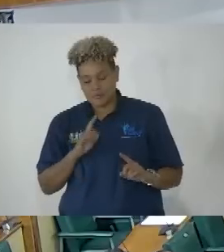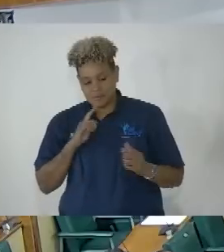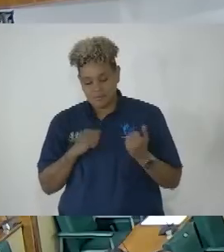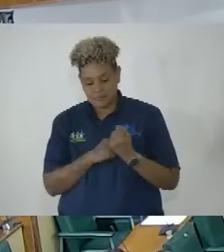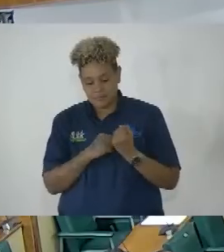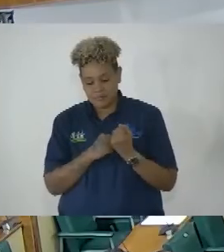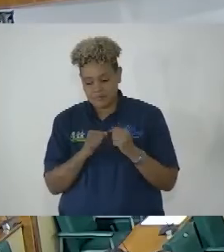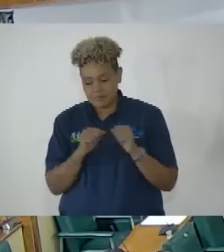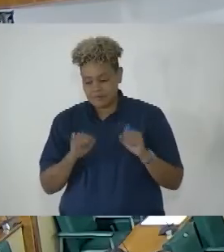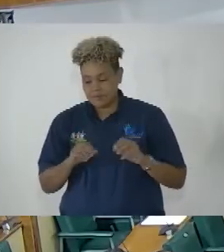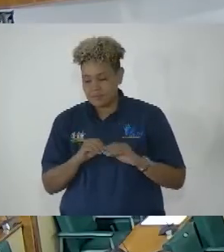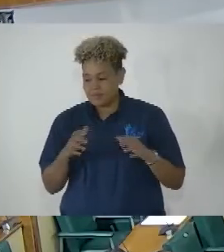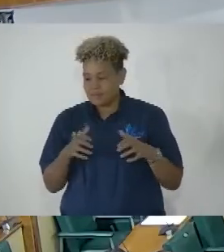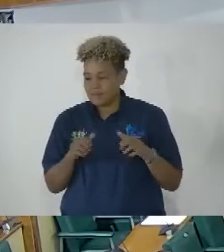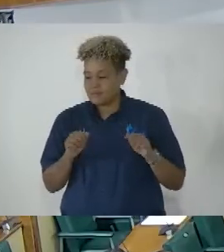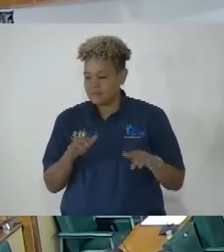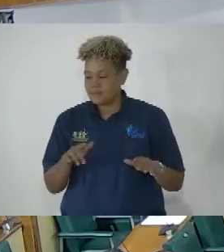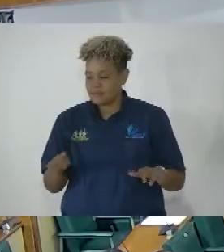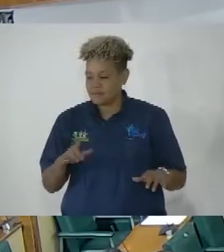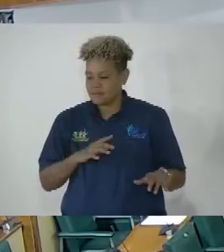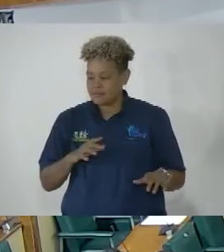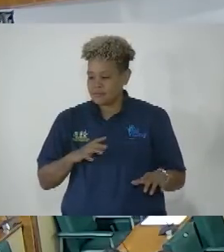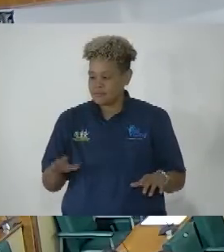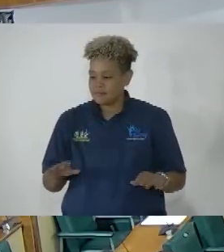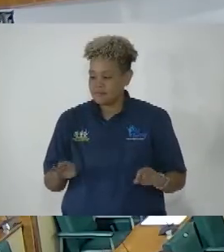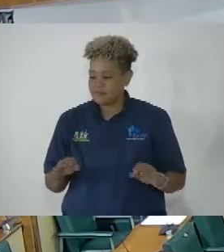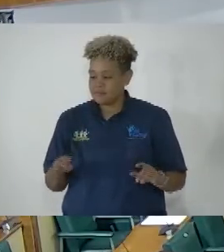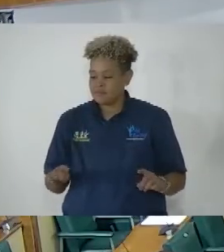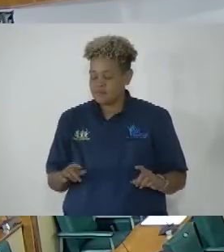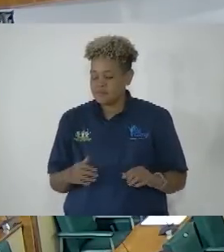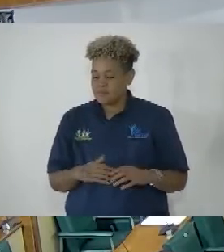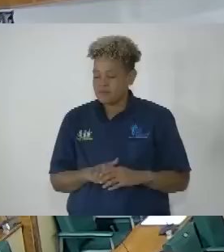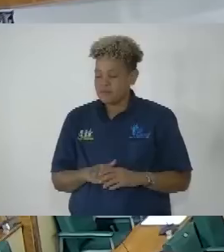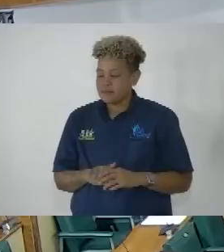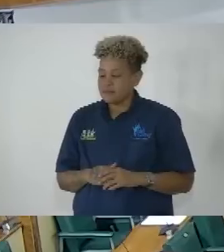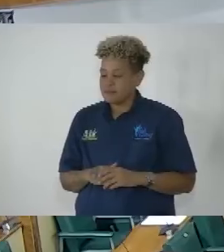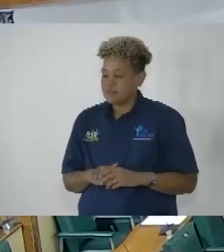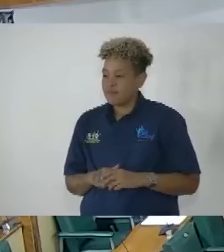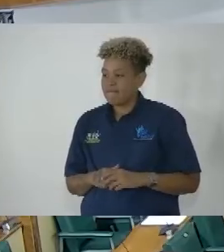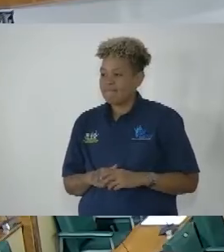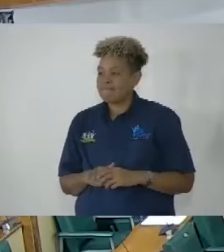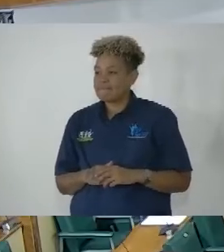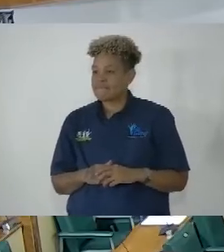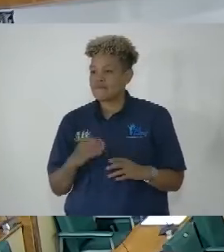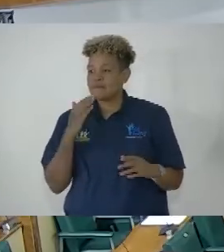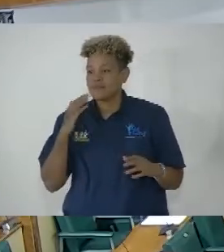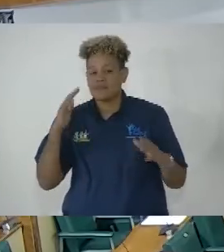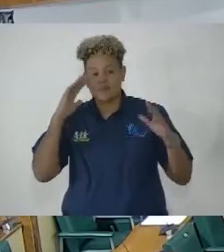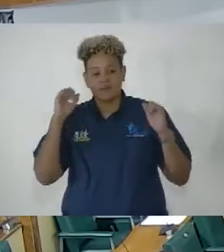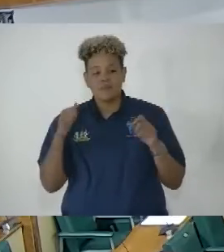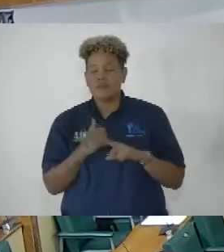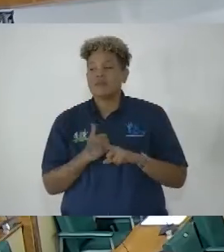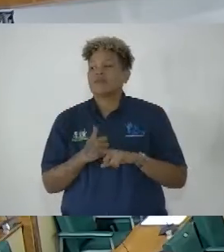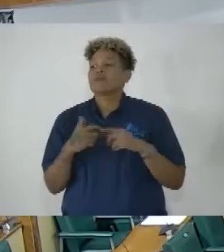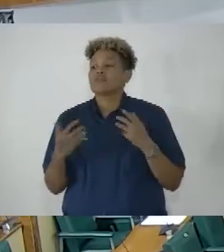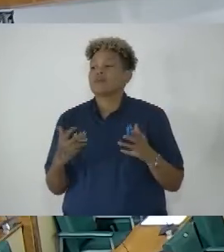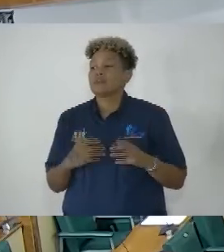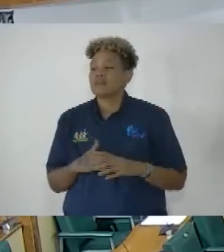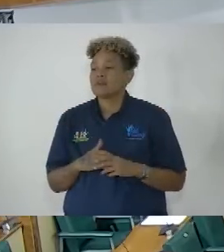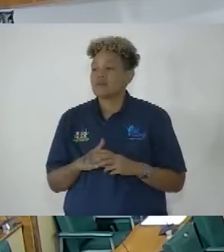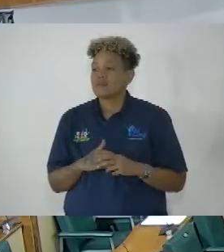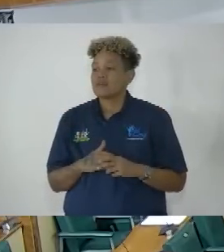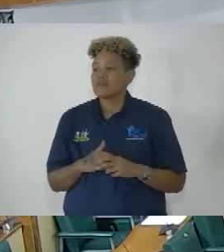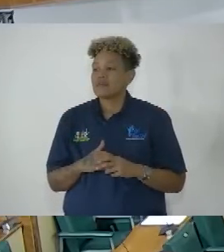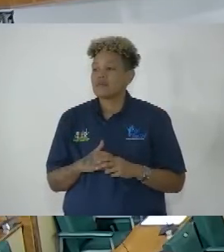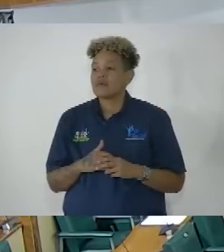with her chair. It's fine. It's sorted now. Thank you. Thank you. Mr. President, as